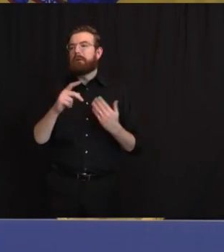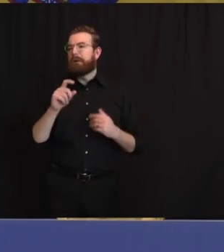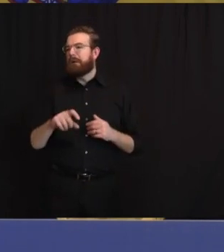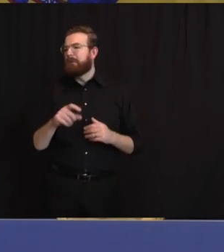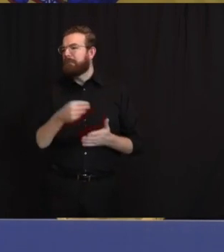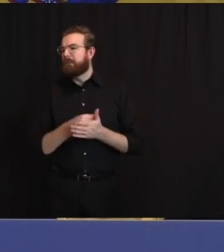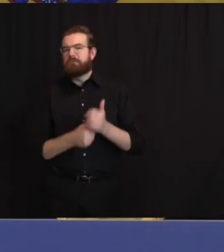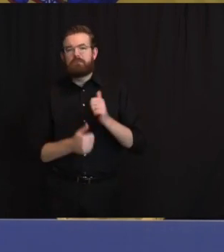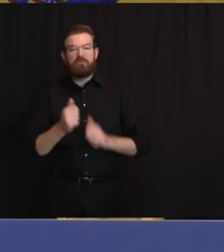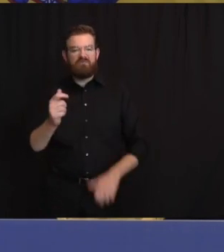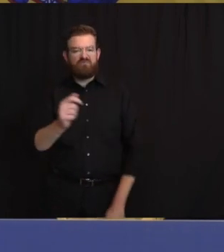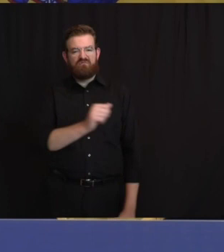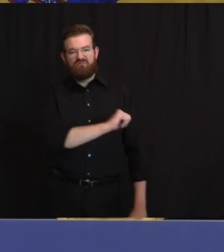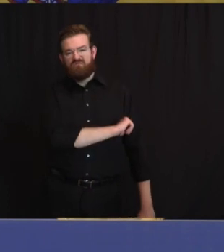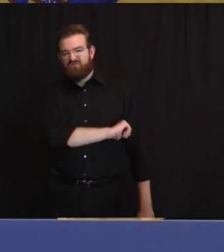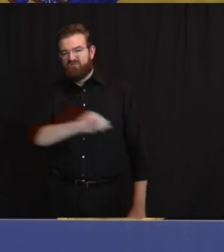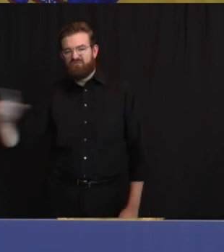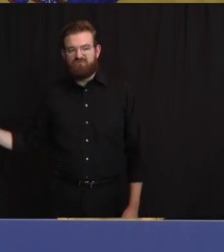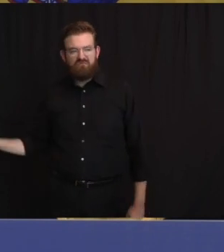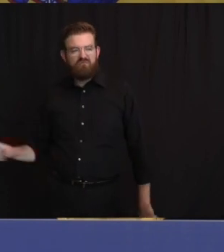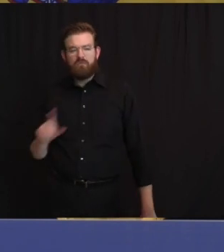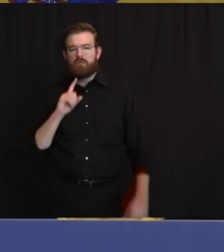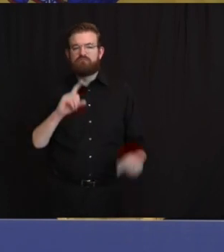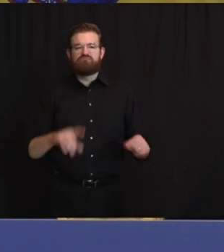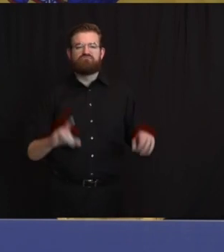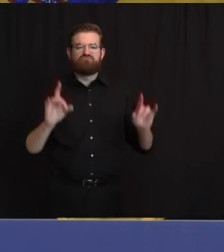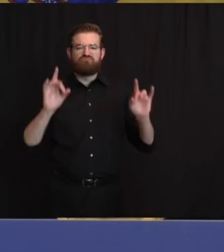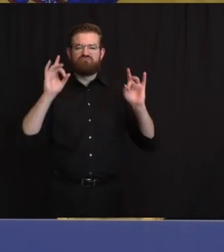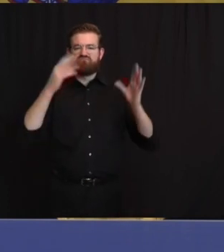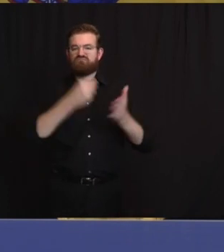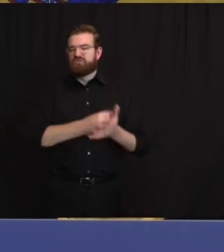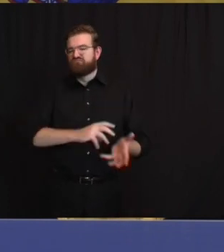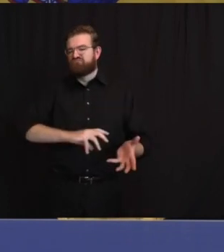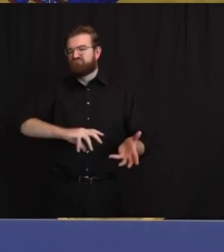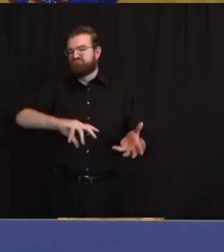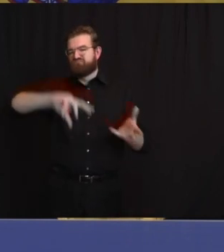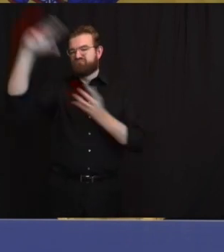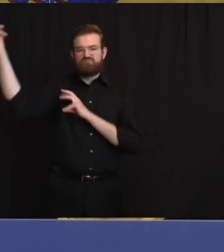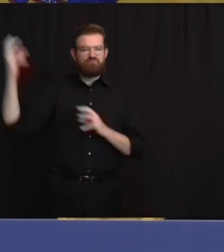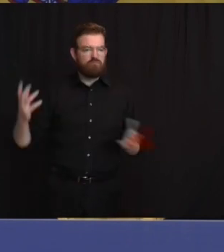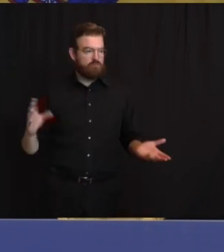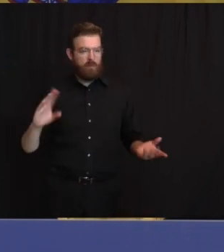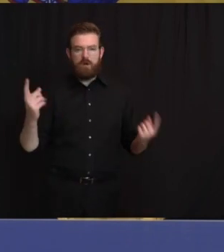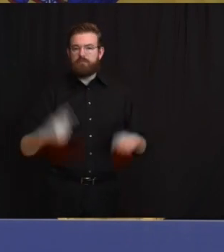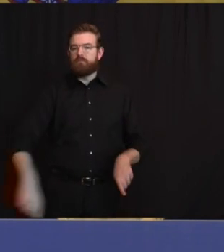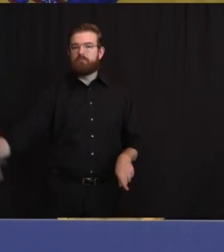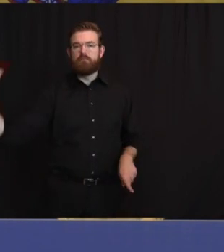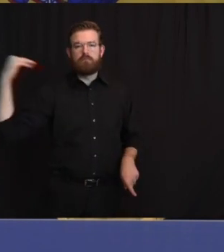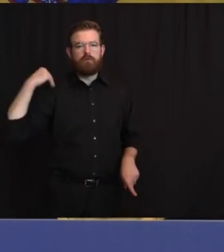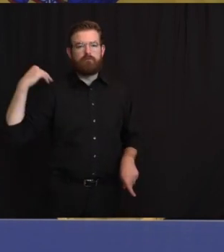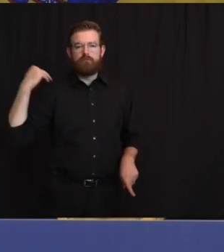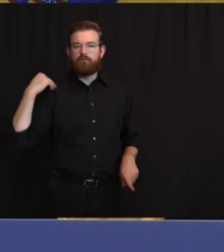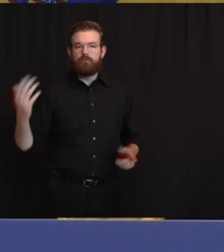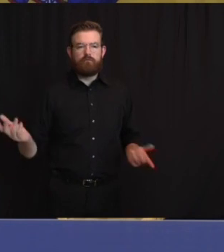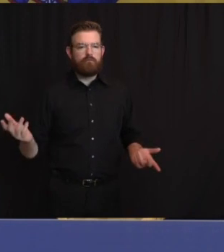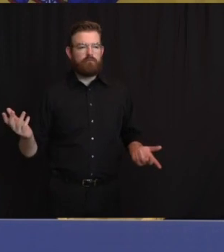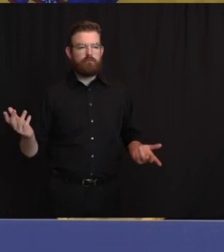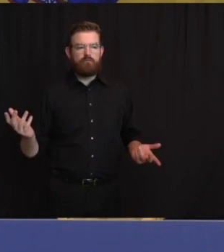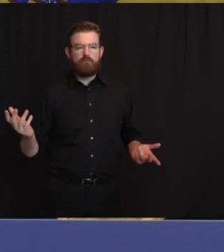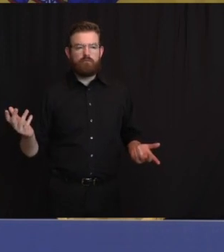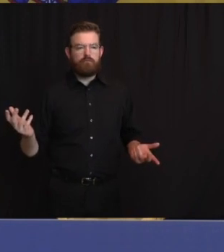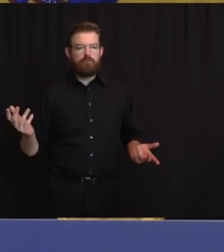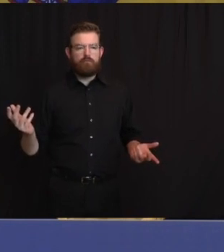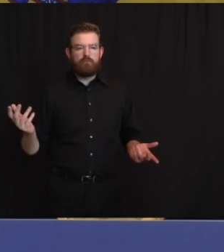said an unprecedented fiscal crisis. Unprecedented is a big word. The only comparisons we have been able to make, the